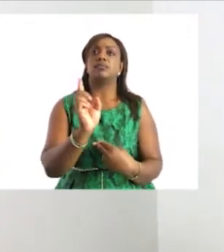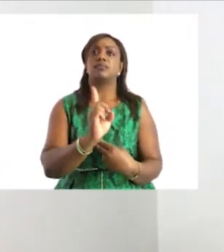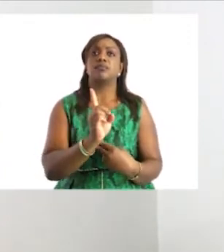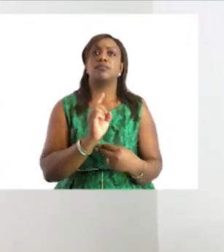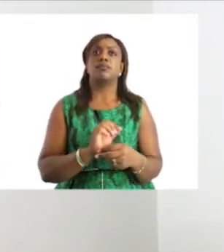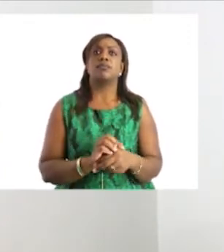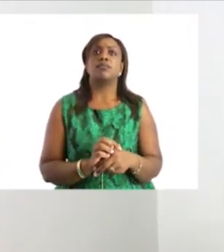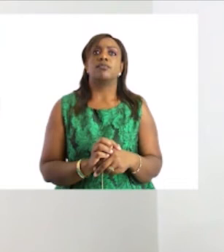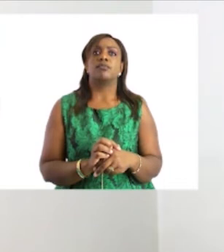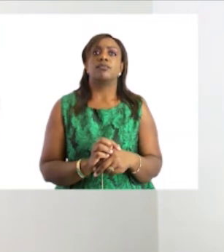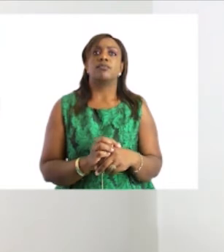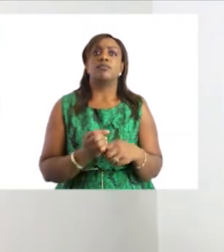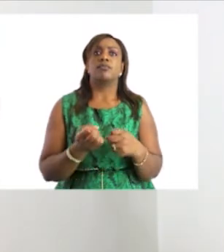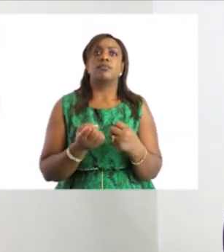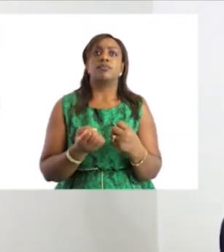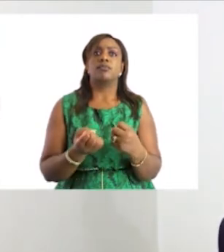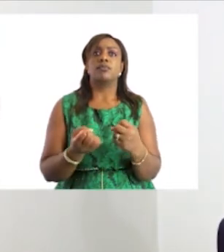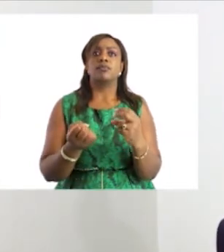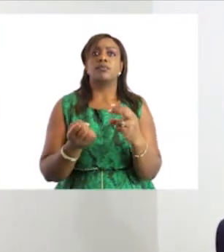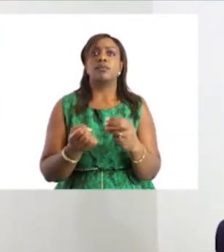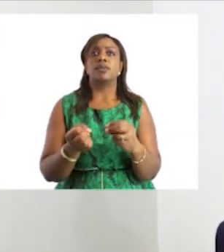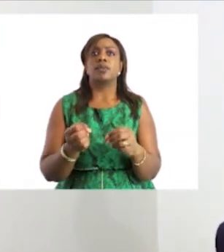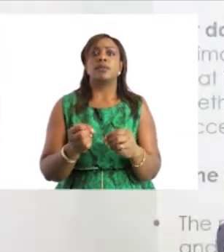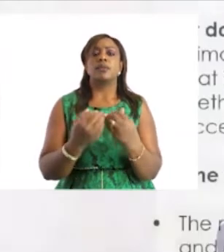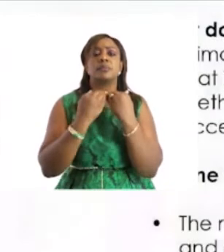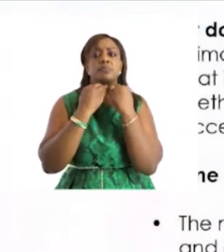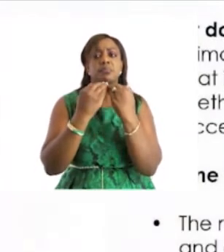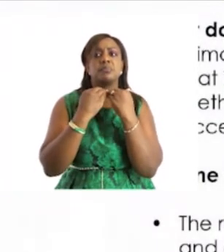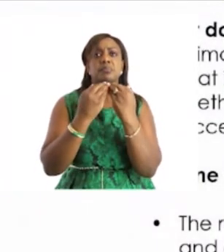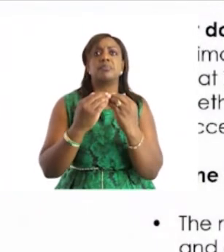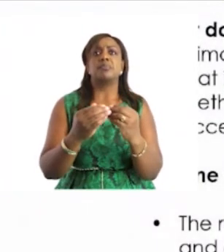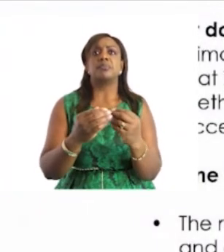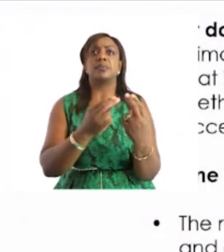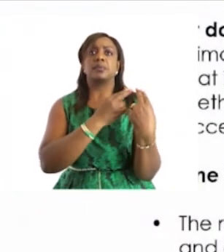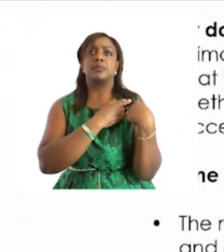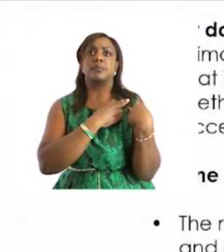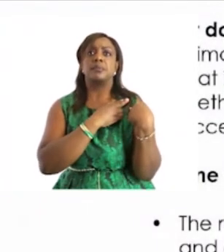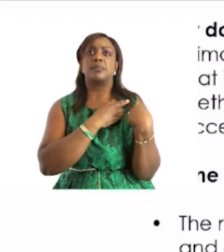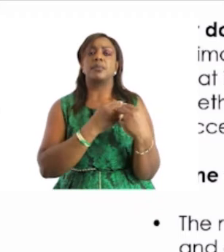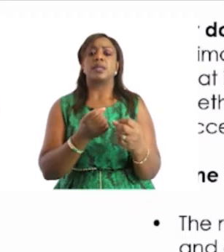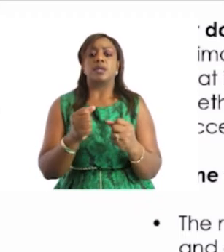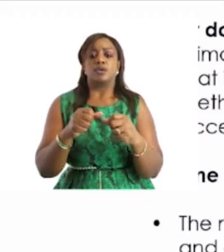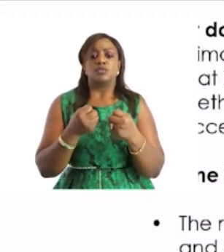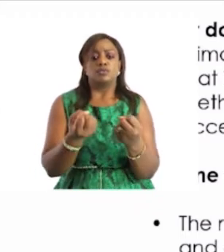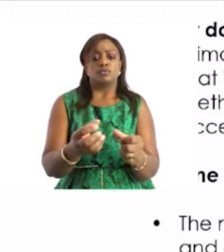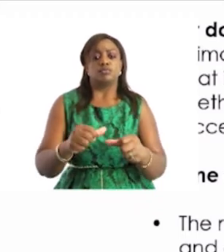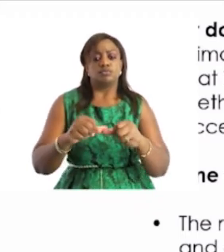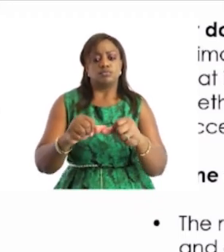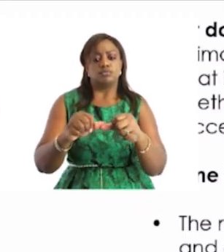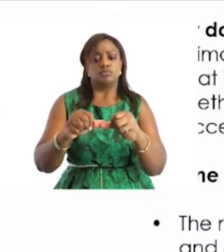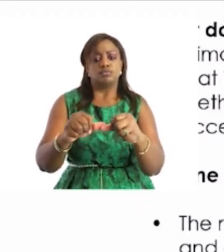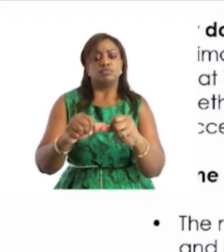provide us with. Says here, the main role of primary health care is to provide continuous and comprehensive